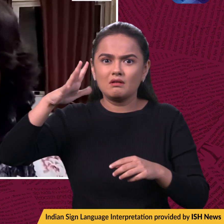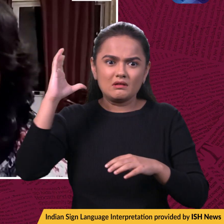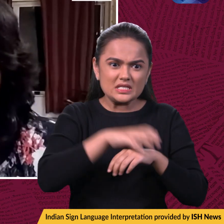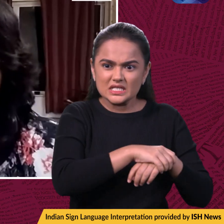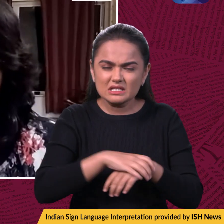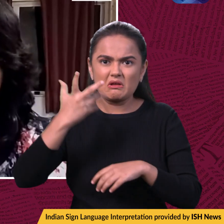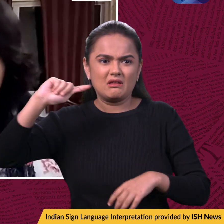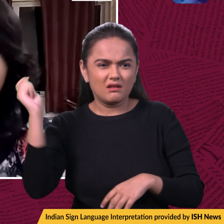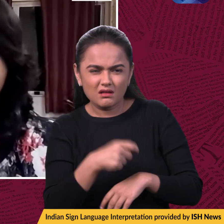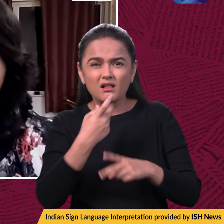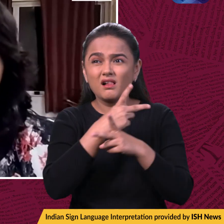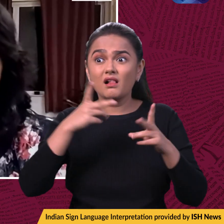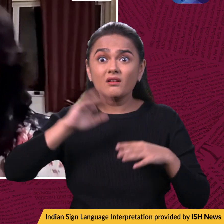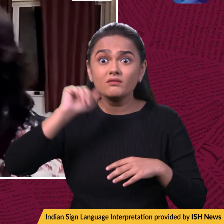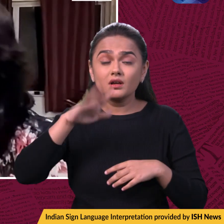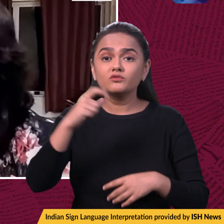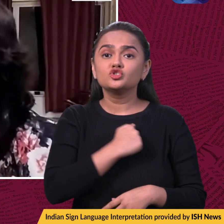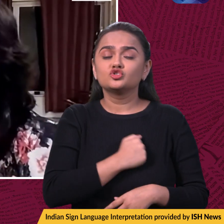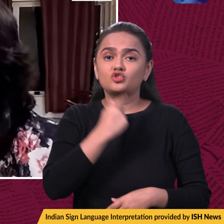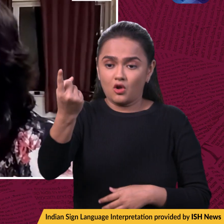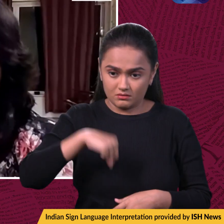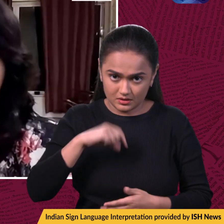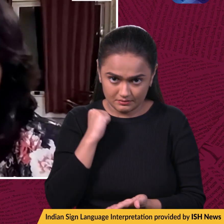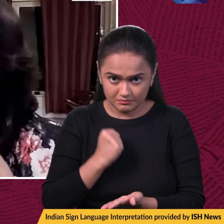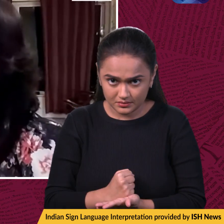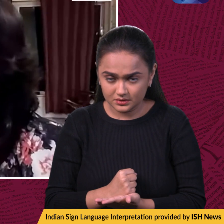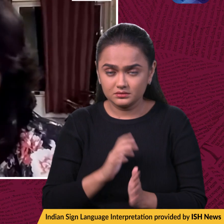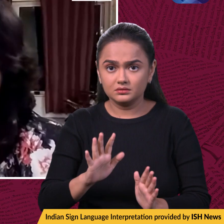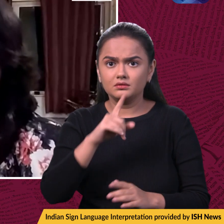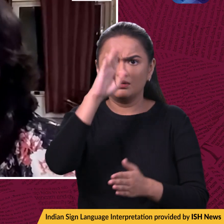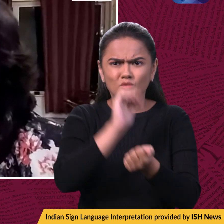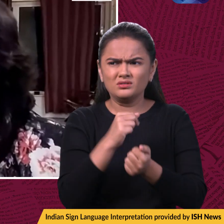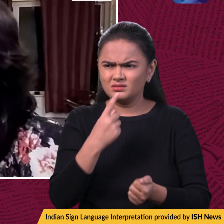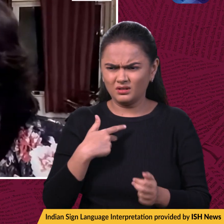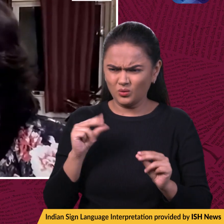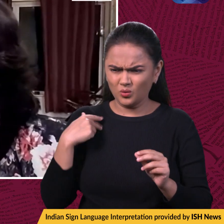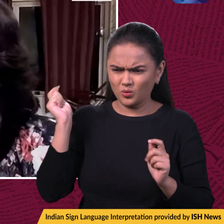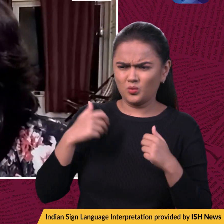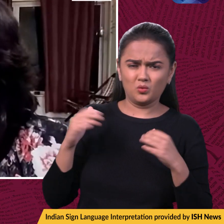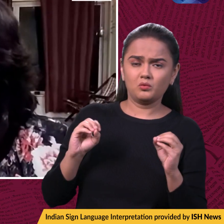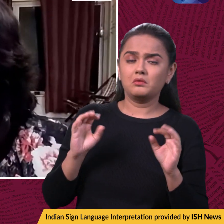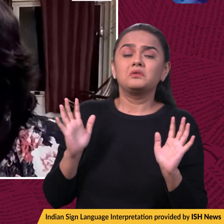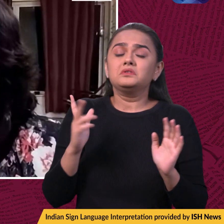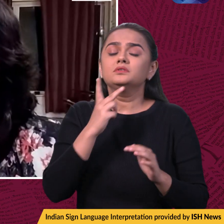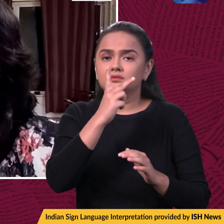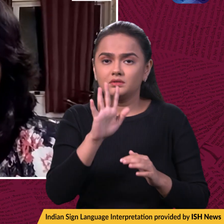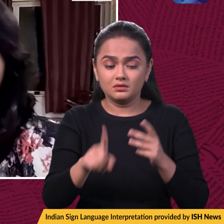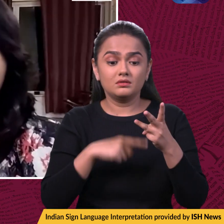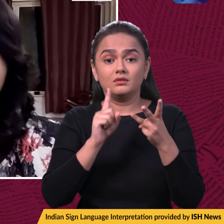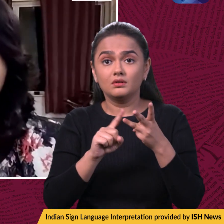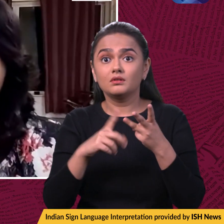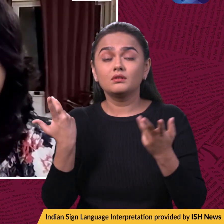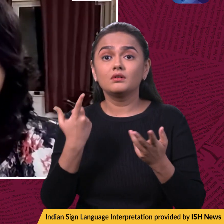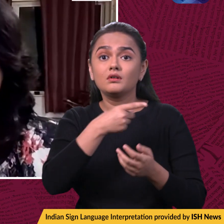allegedly manhandled doctors while protesting. The police, on the other hand, have said that did not happen. Withdrawal of FIRs